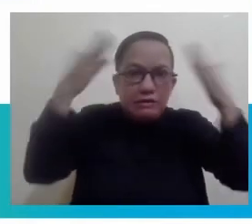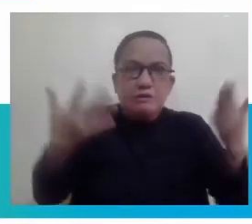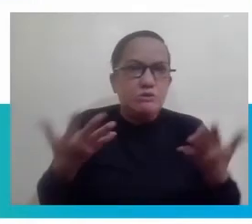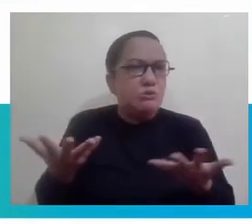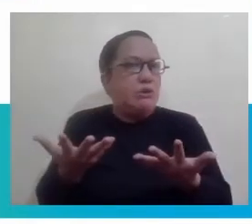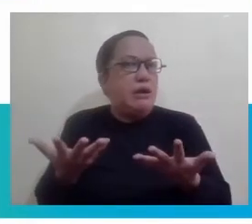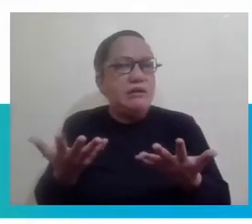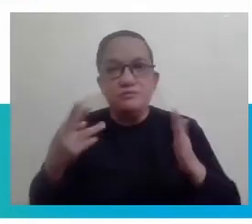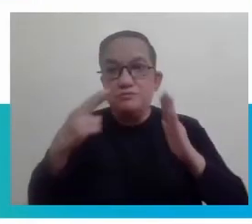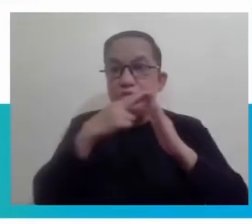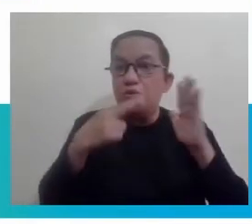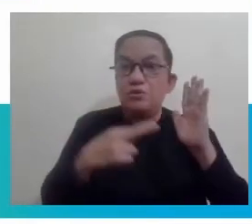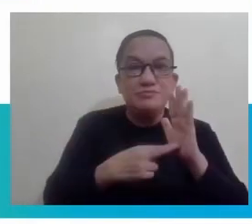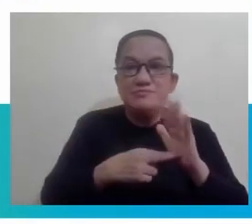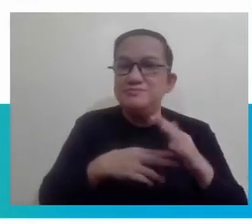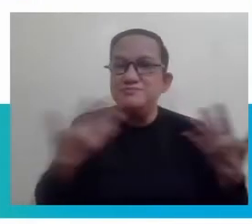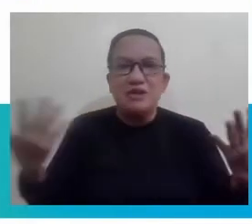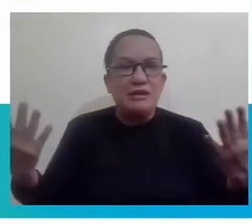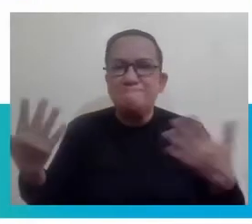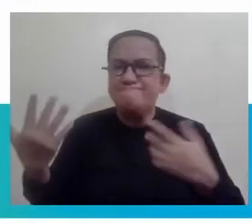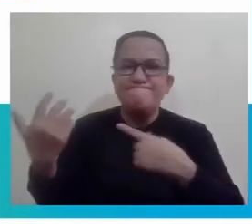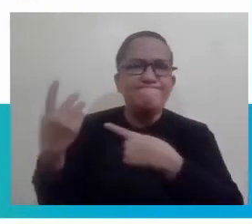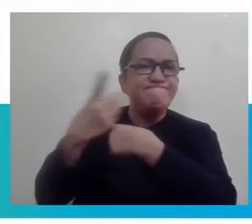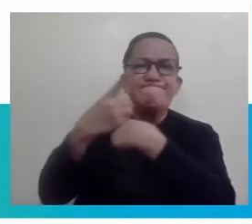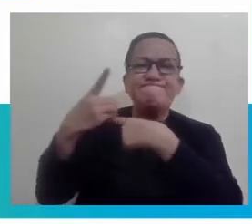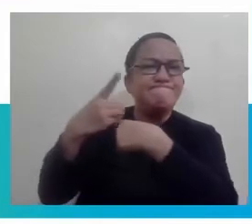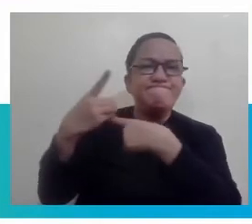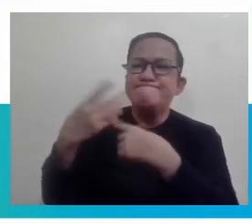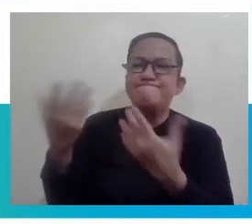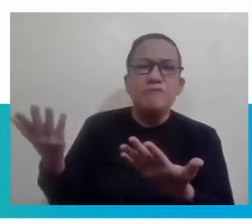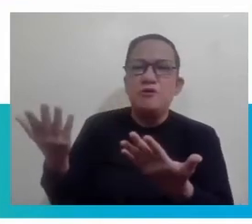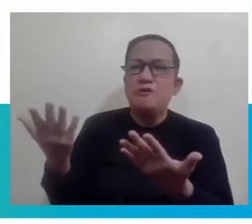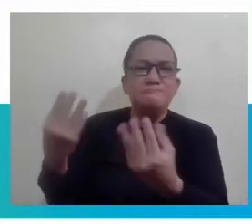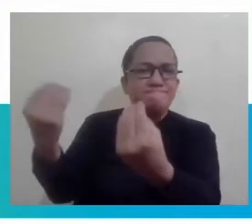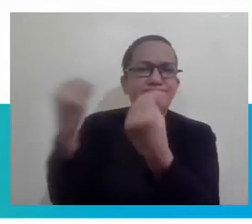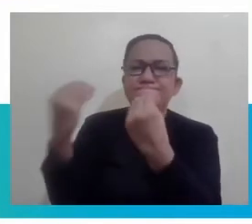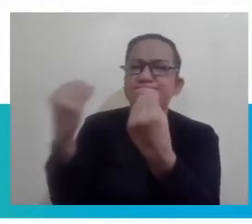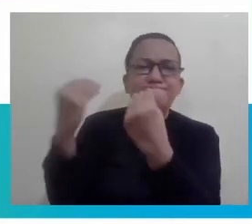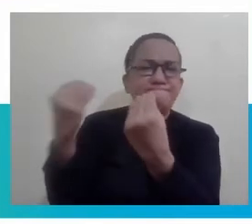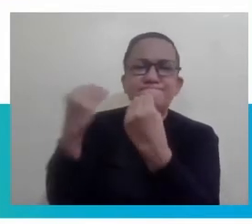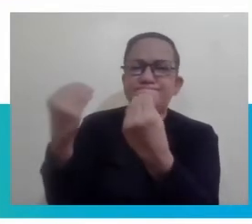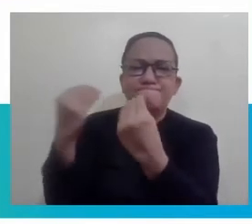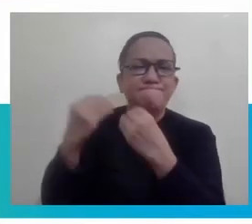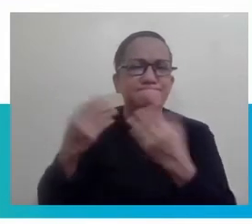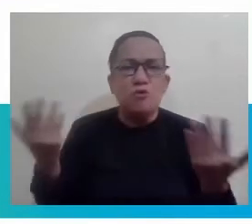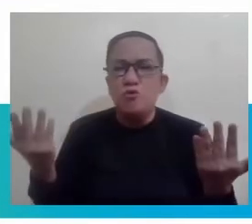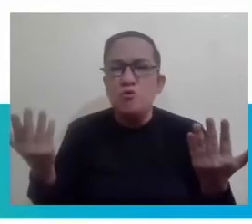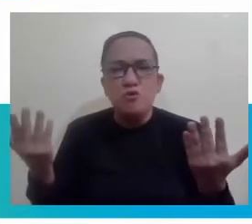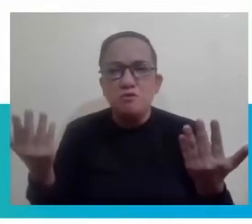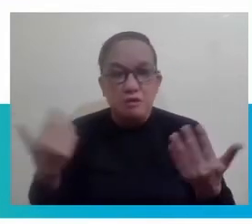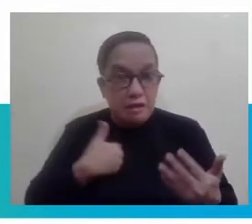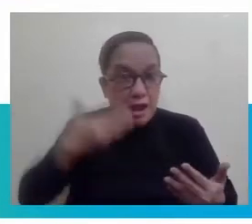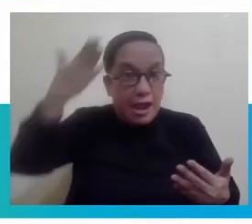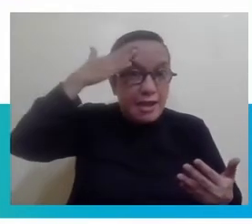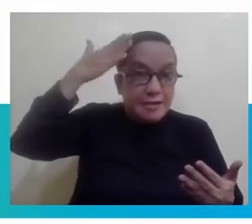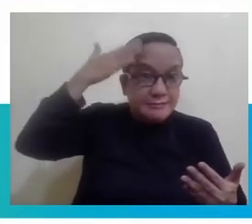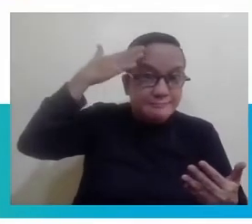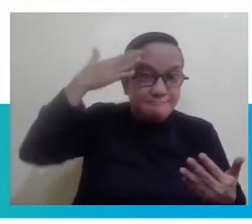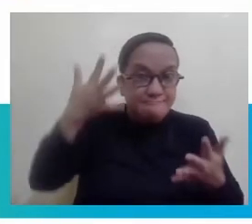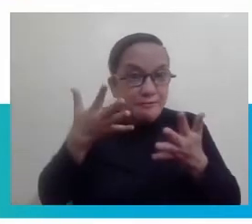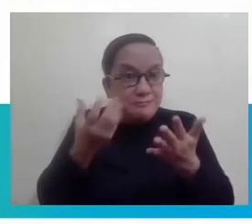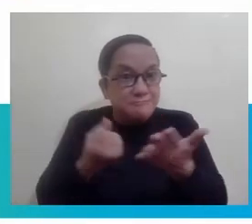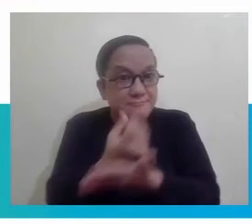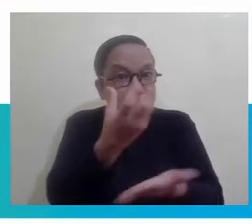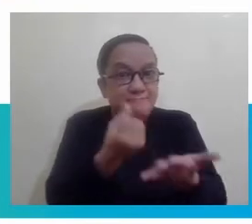need to know the rules and regulation of the management areas so that they can compliance and they can enforce rules